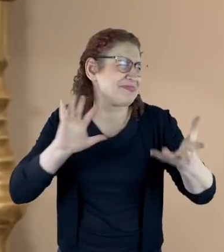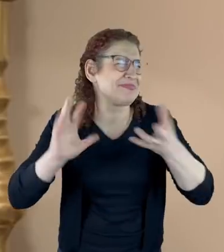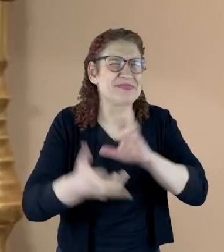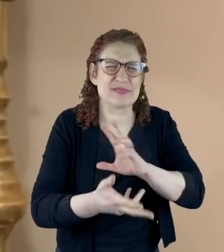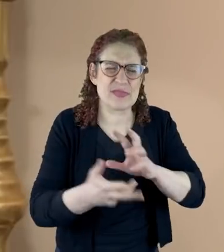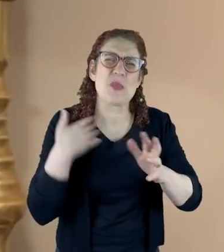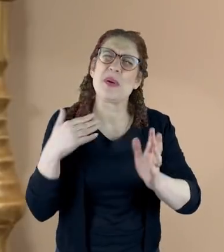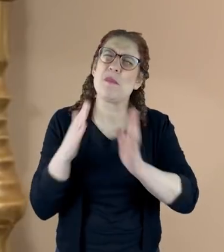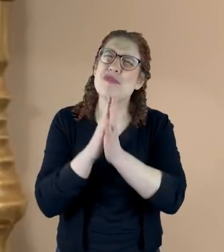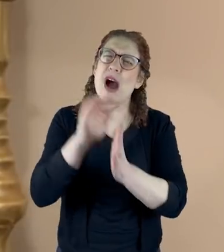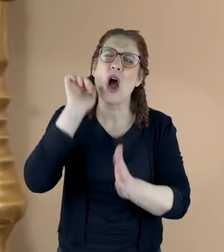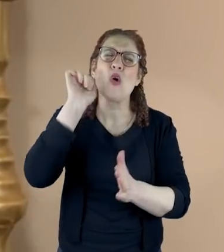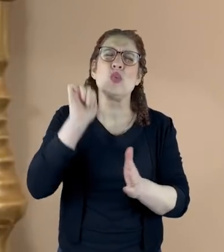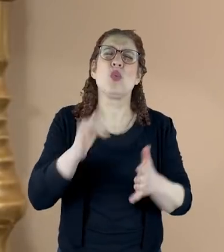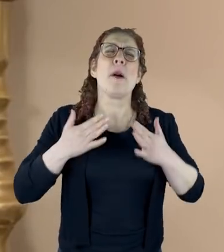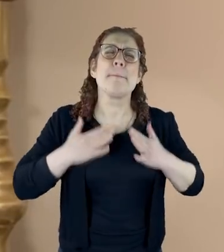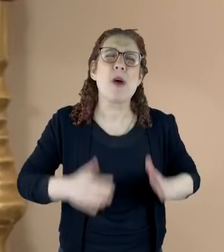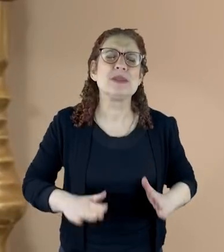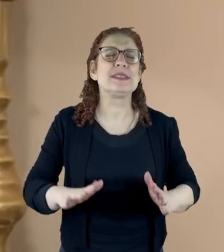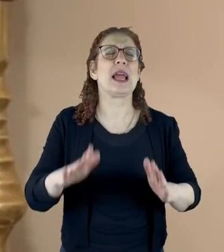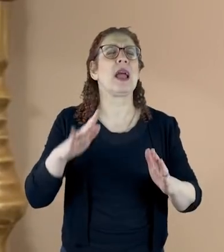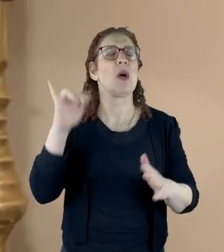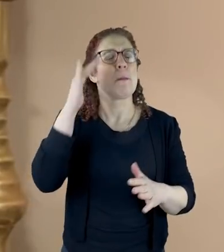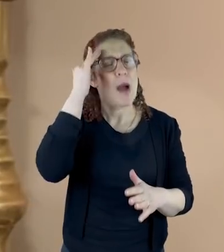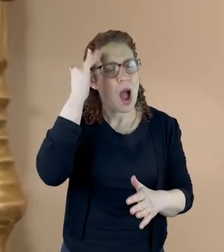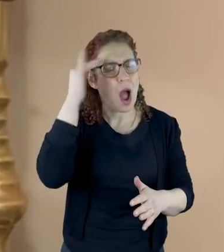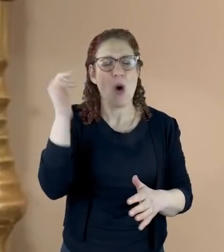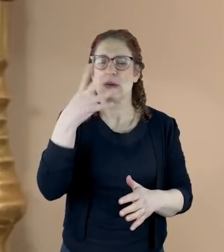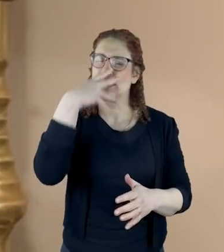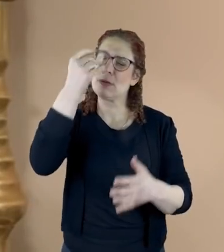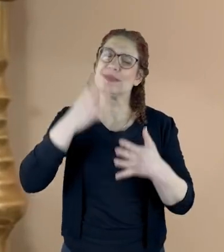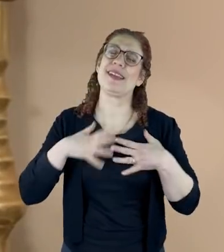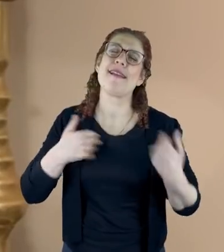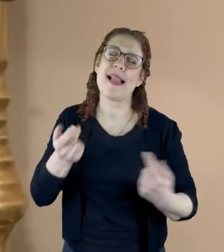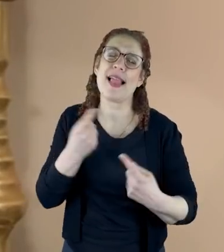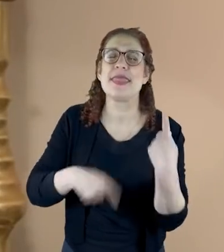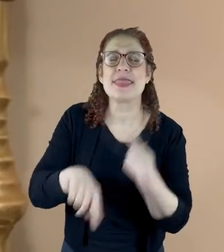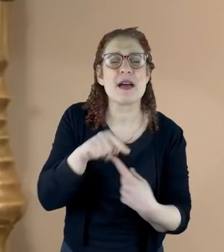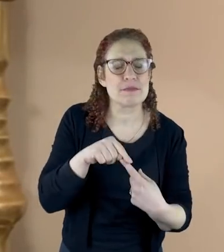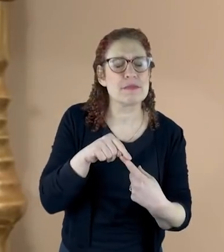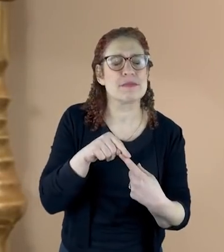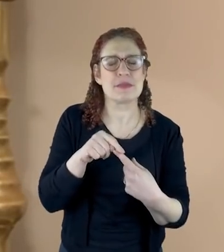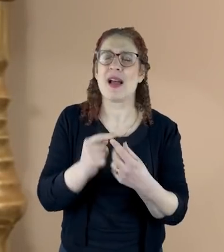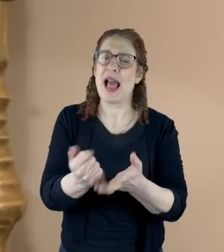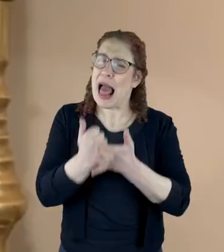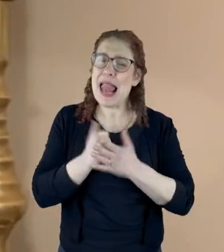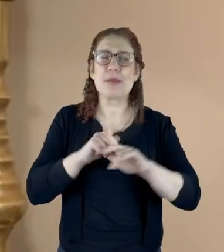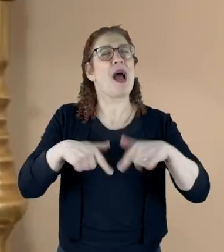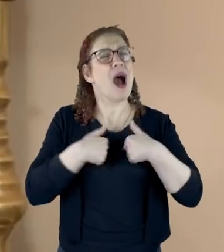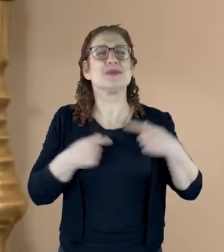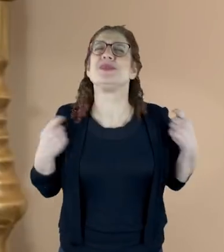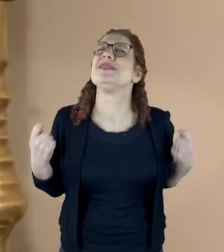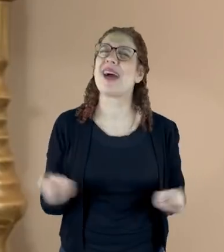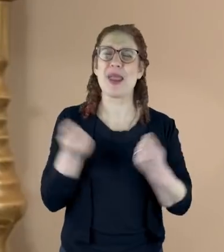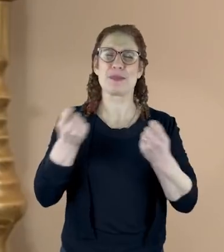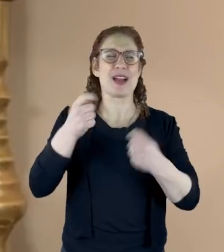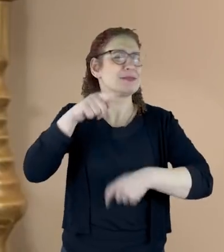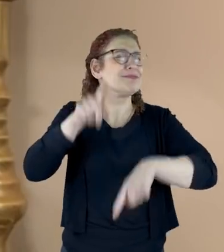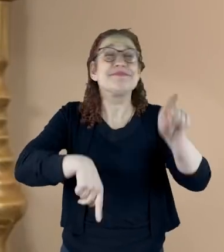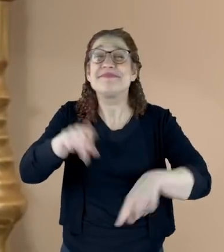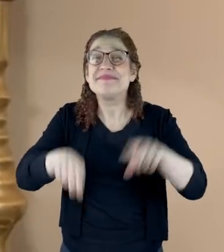Lord, bring healing of body, mind or spirit, we pray. Help us to celebrate diversity and